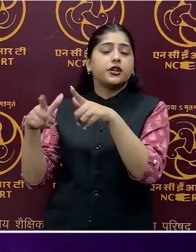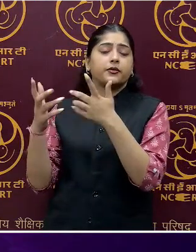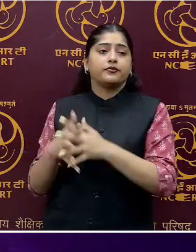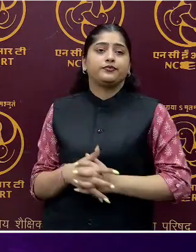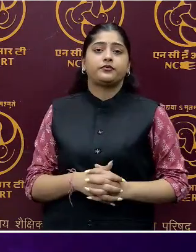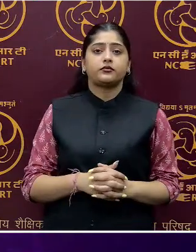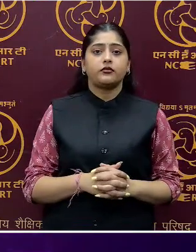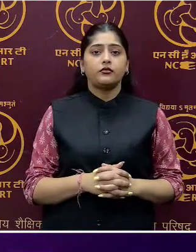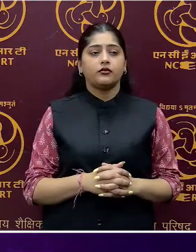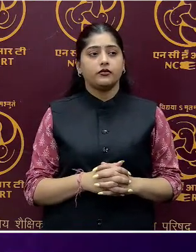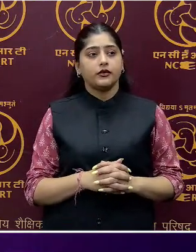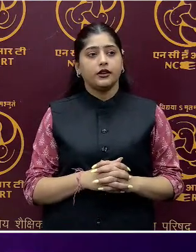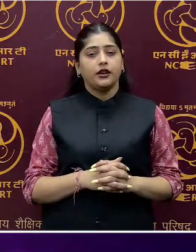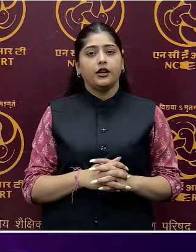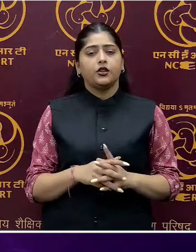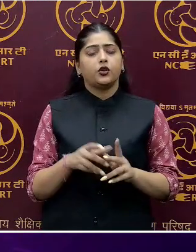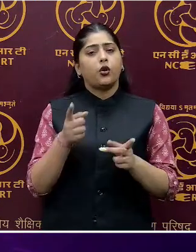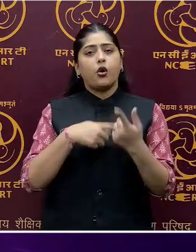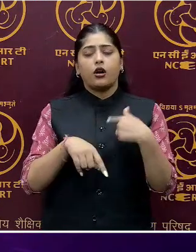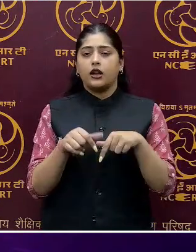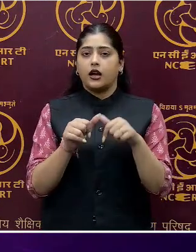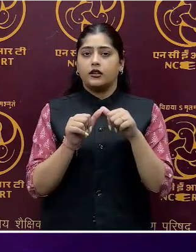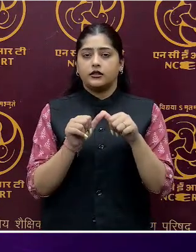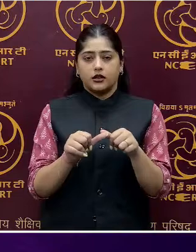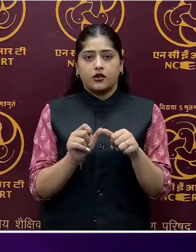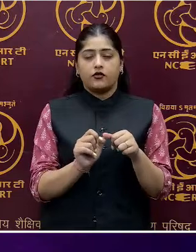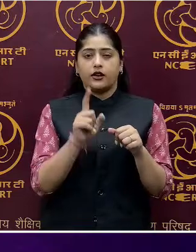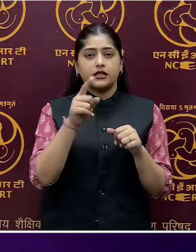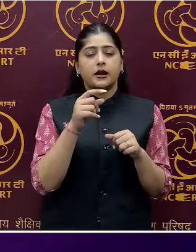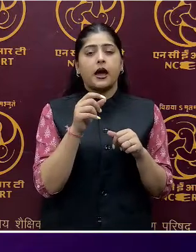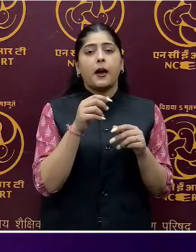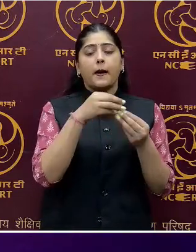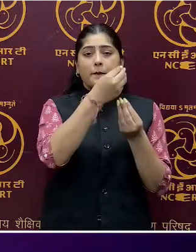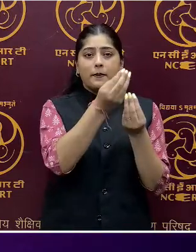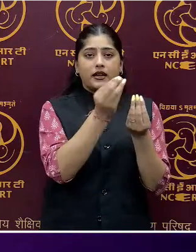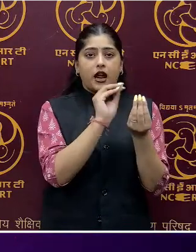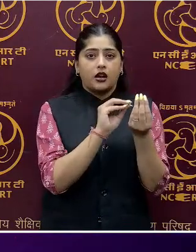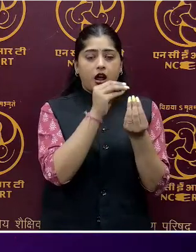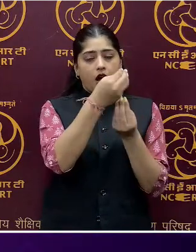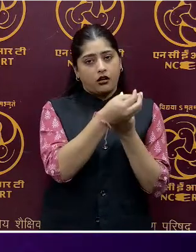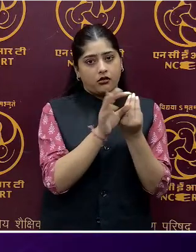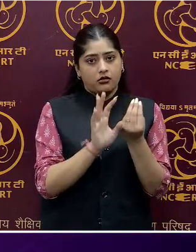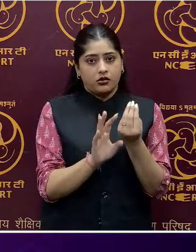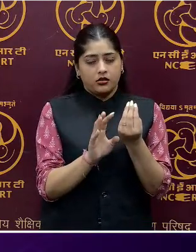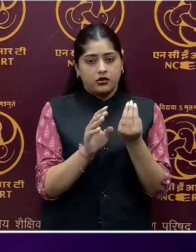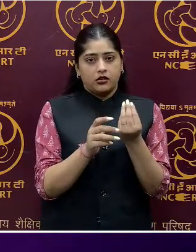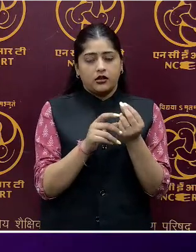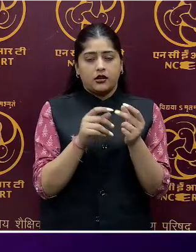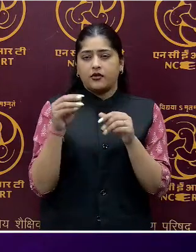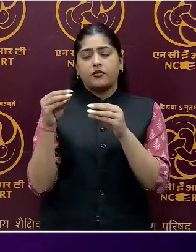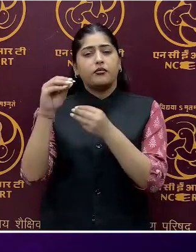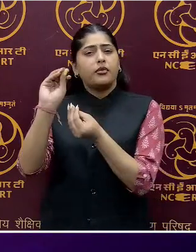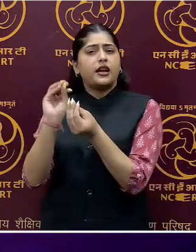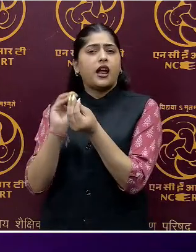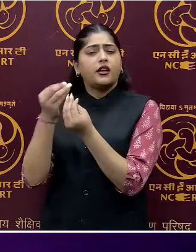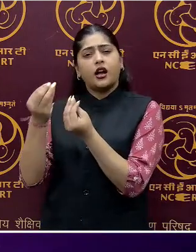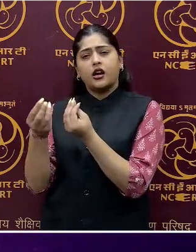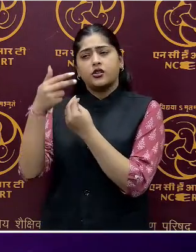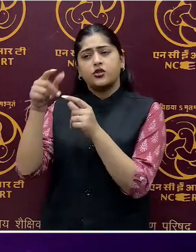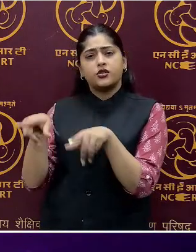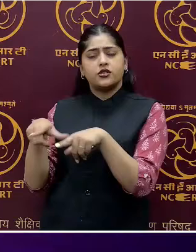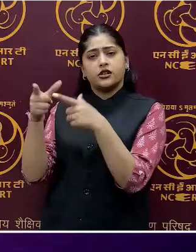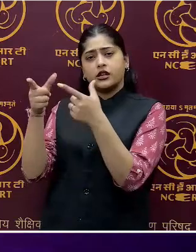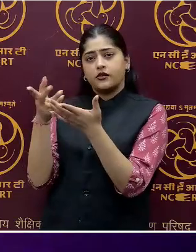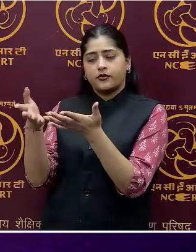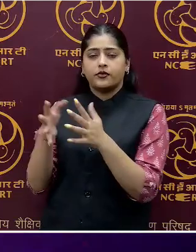the answer has been done for you. So first is banana, and banana belongs to the banana tree. The second